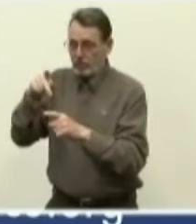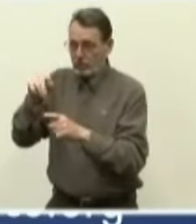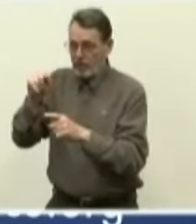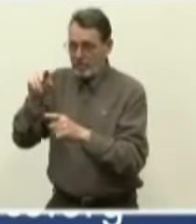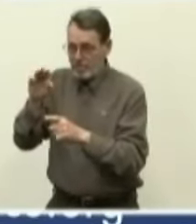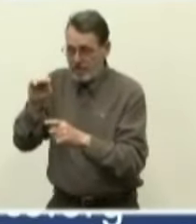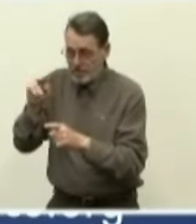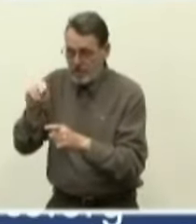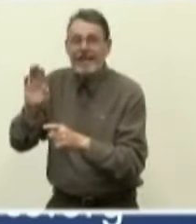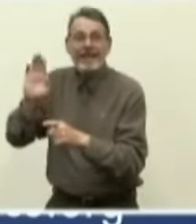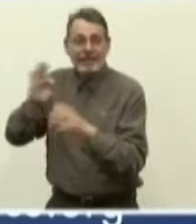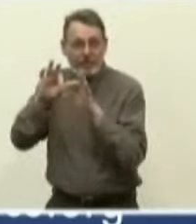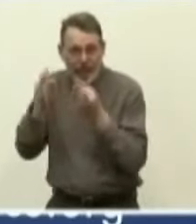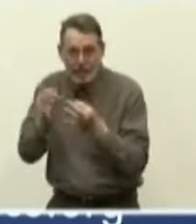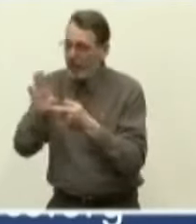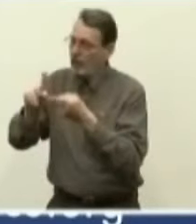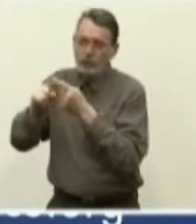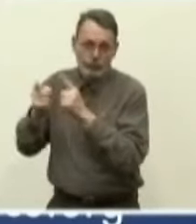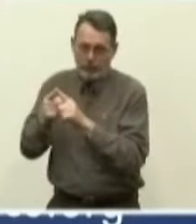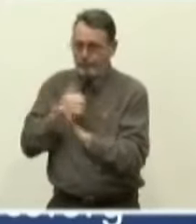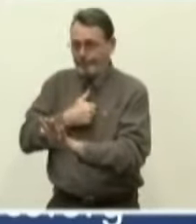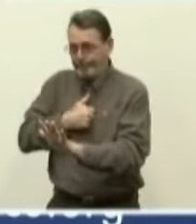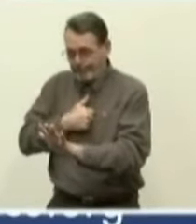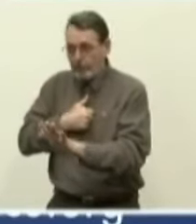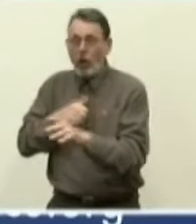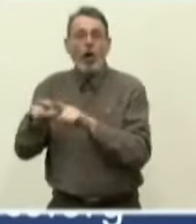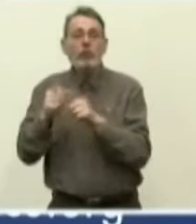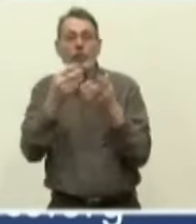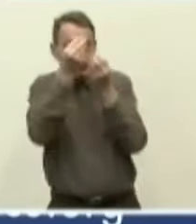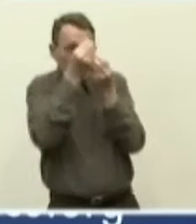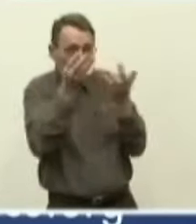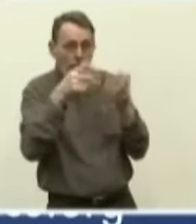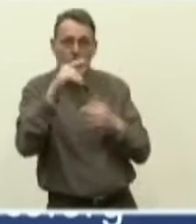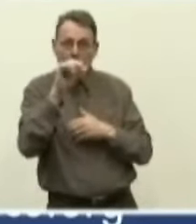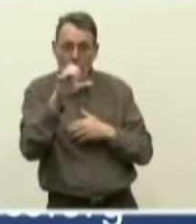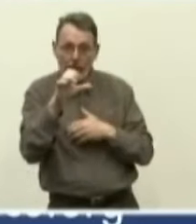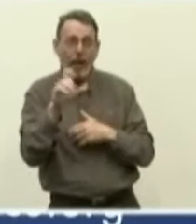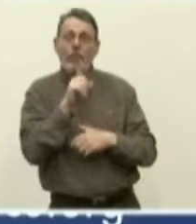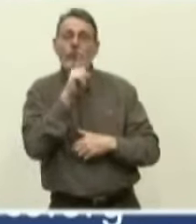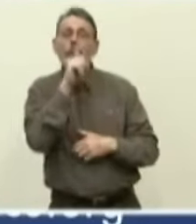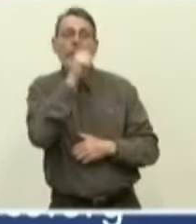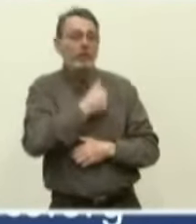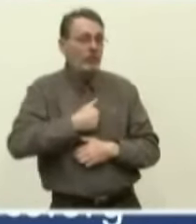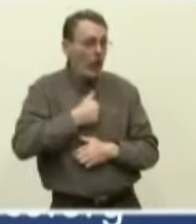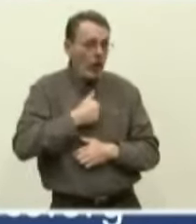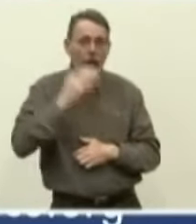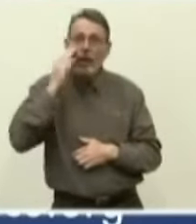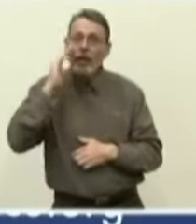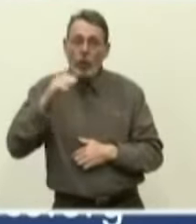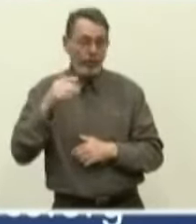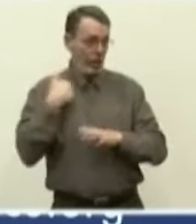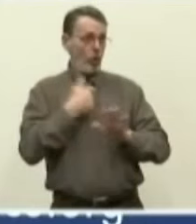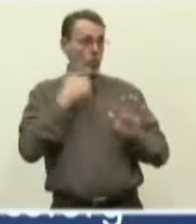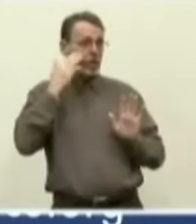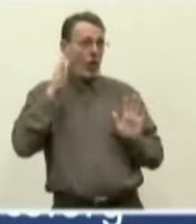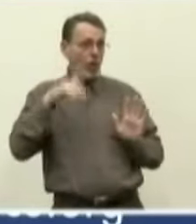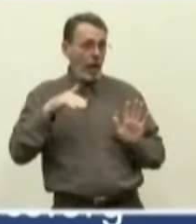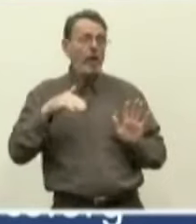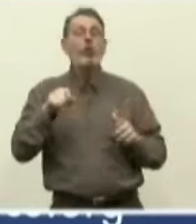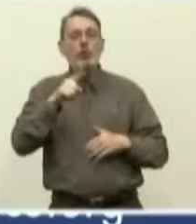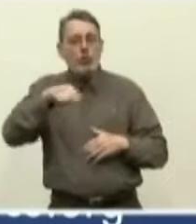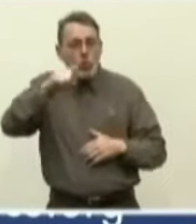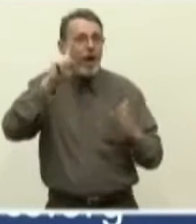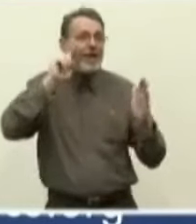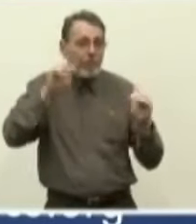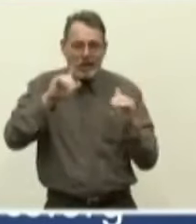friends. I also want to say to the public that I'm truly sorry, as I know and we know you expect us